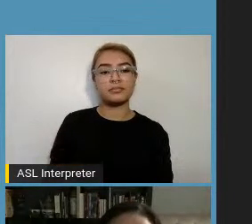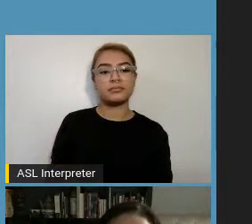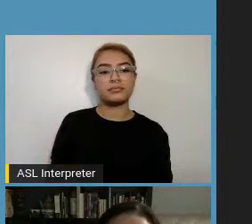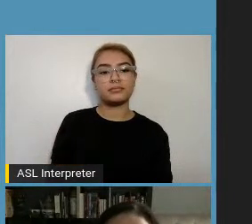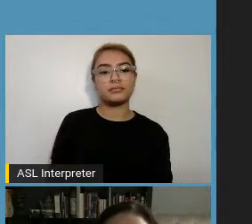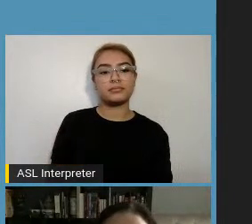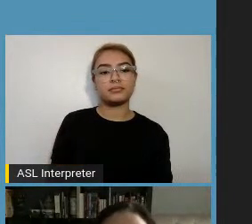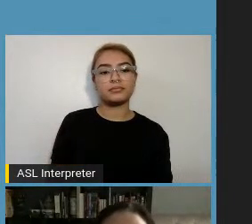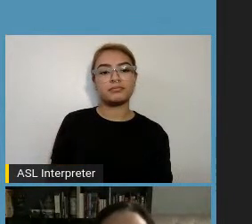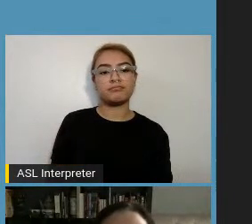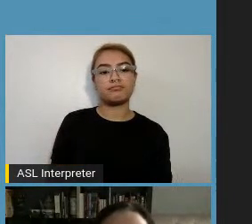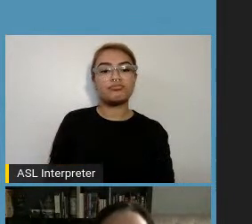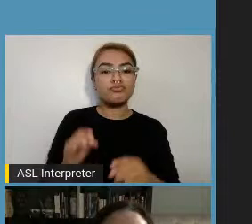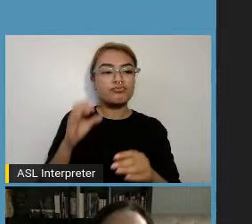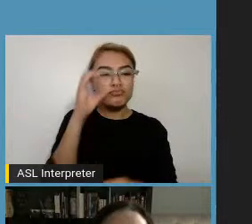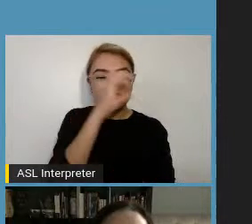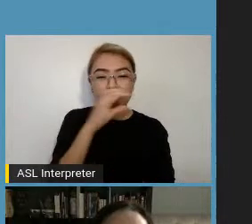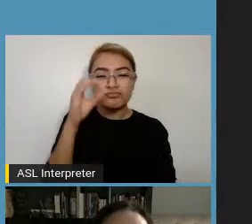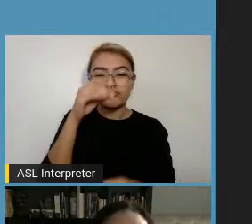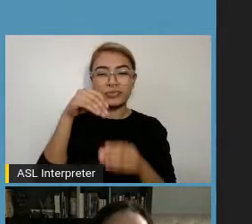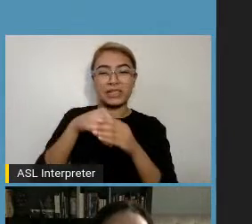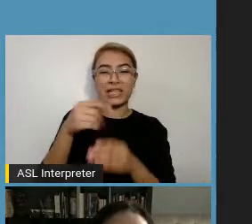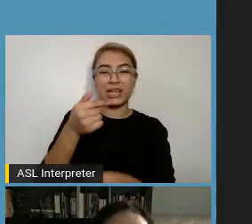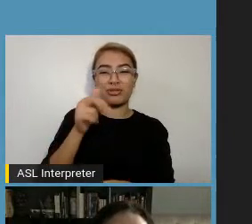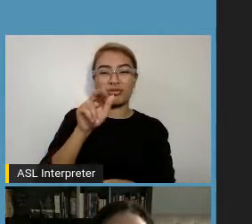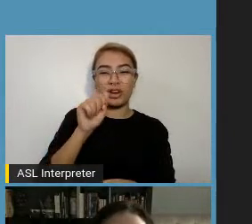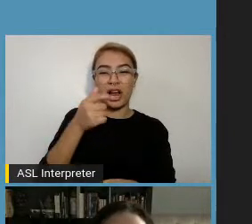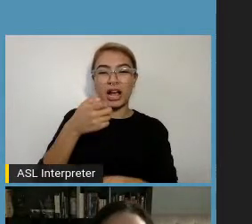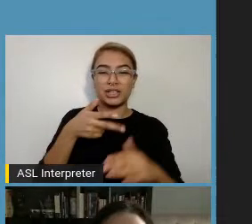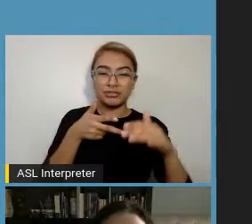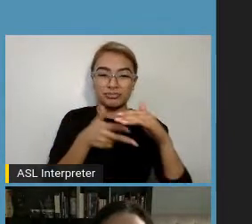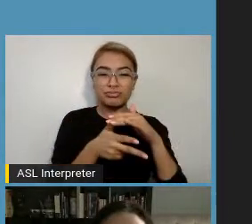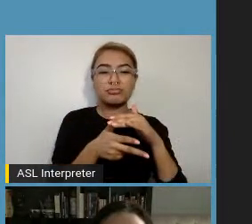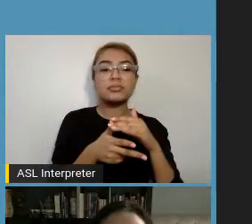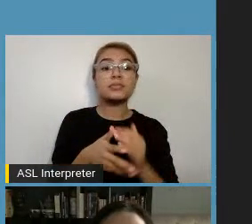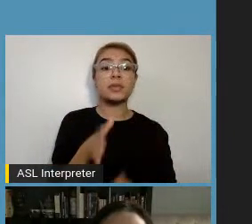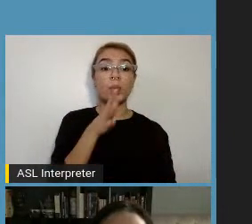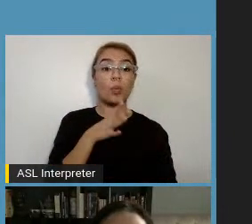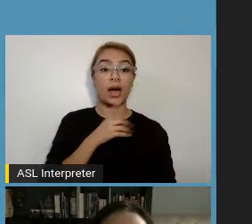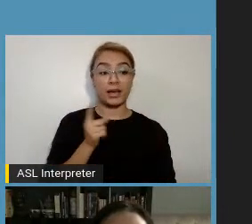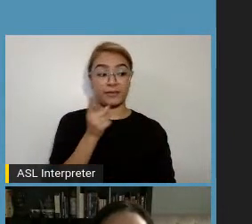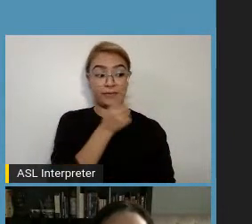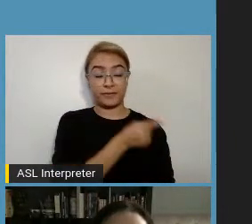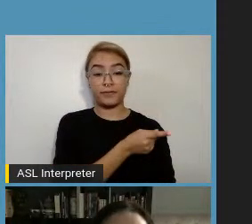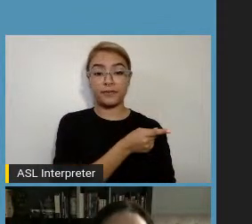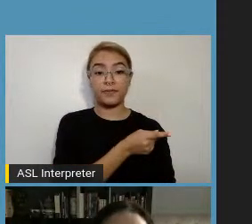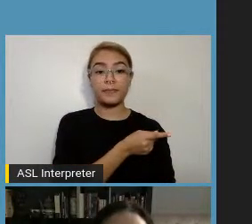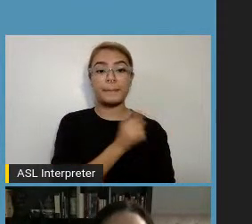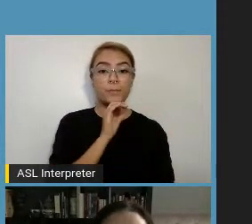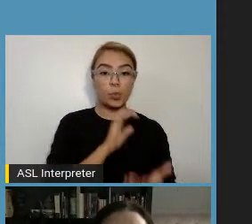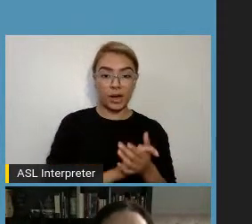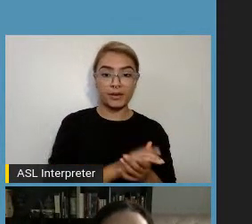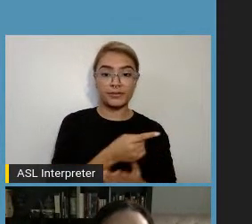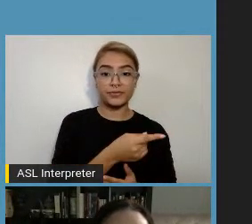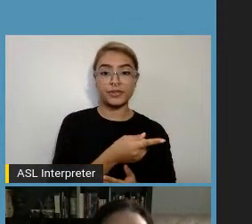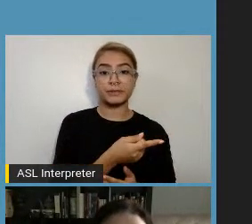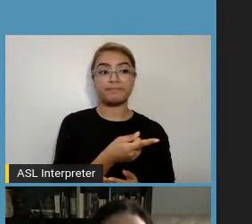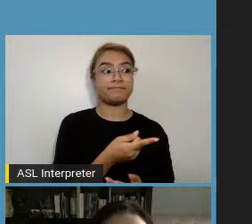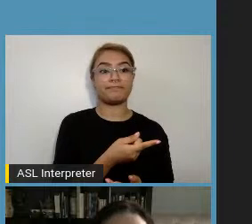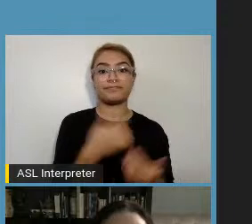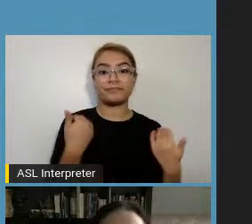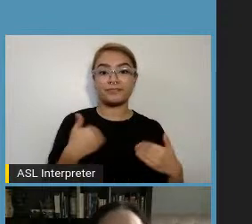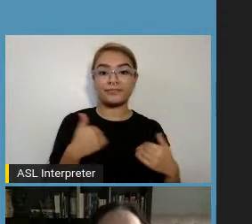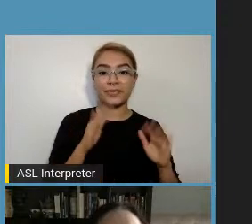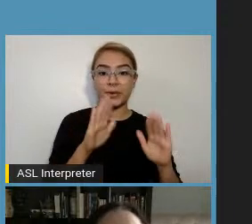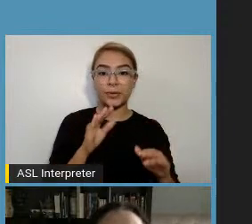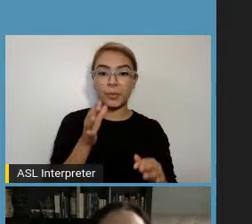that they had in their garage. His wife, Eunice, you can see here on the other side, she was quite the woman, first of all, for having